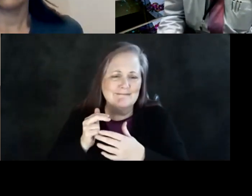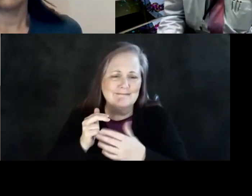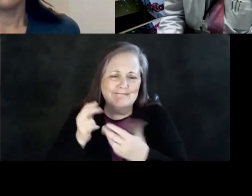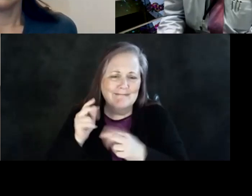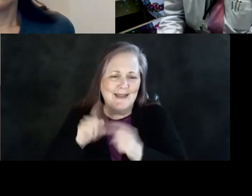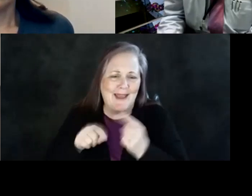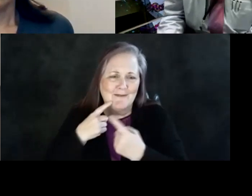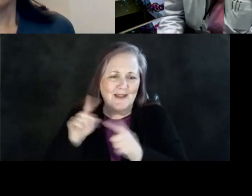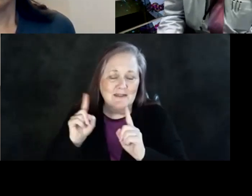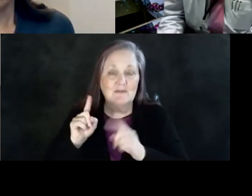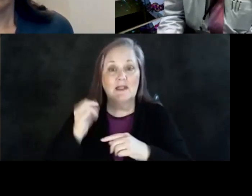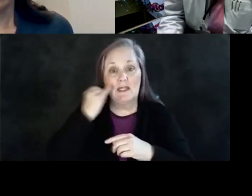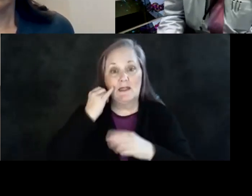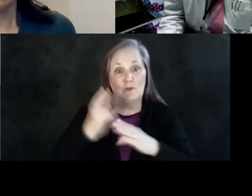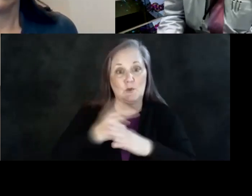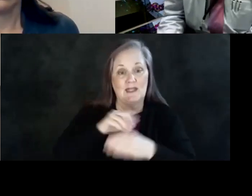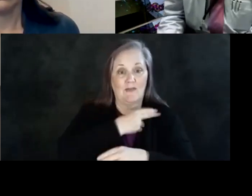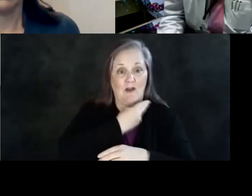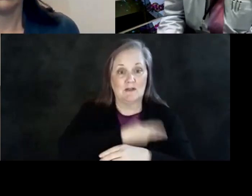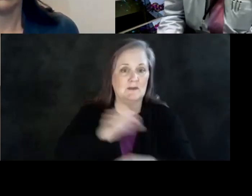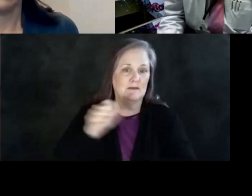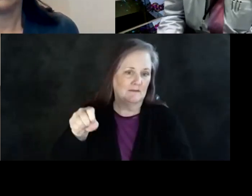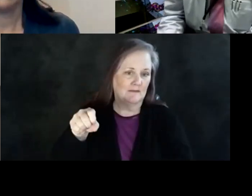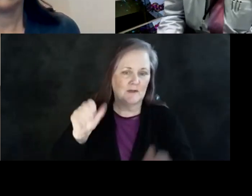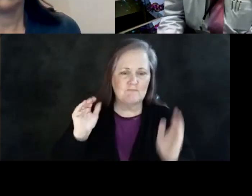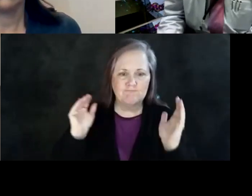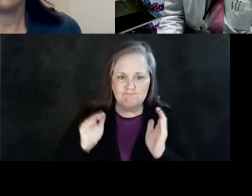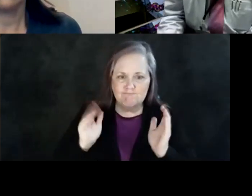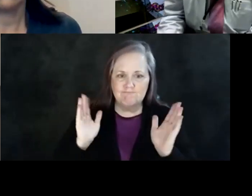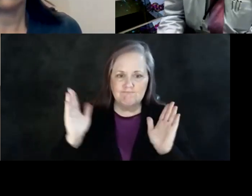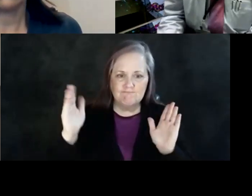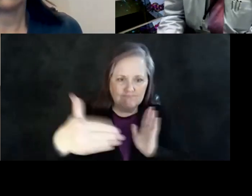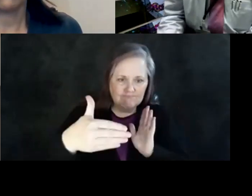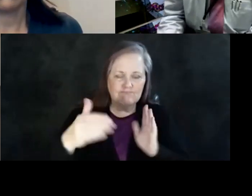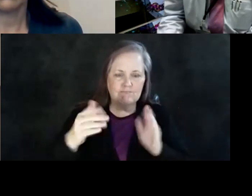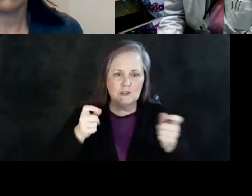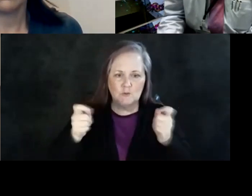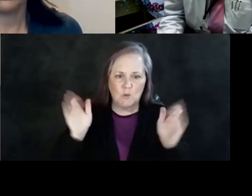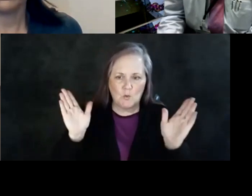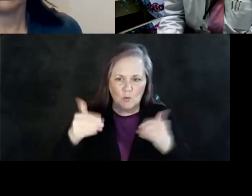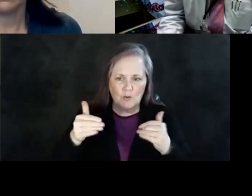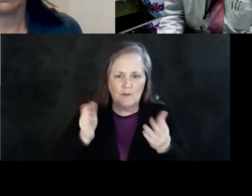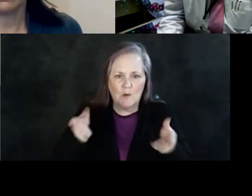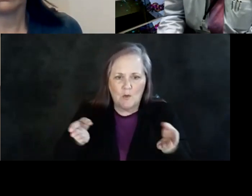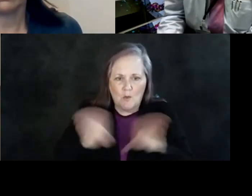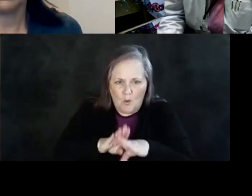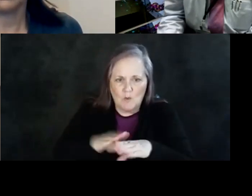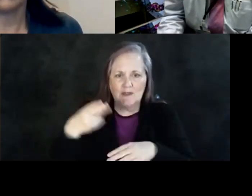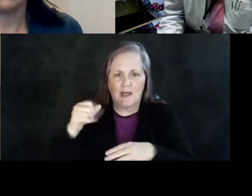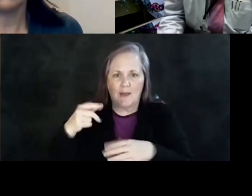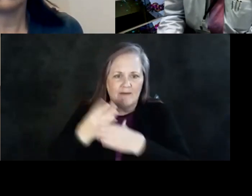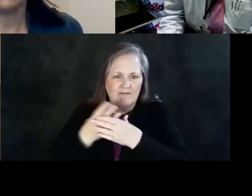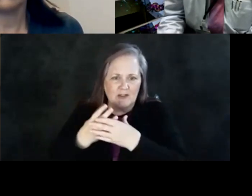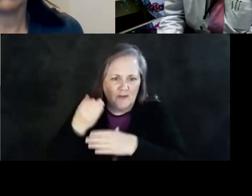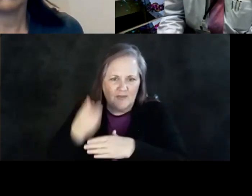is effective when we're using it in the hospital because it's very controlled. You keep the room closed and then you have the HEPA filter, and that's the only